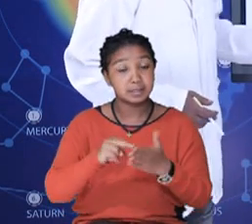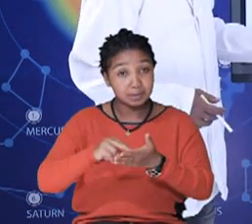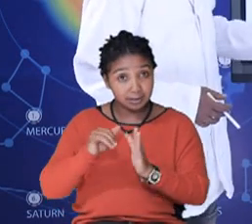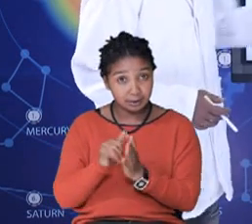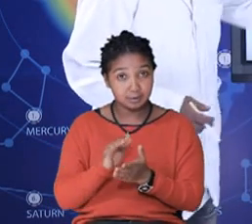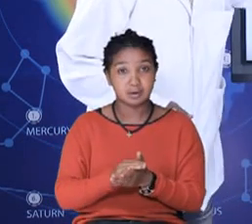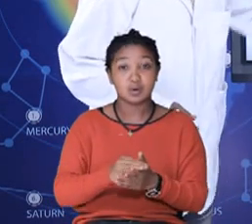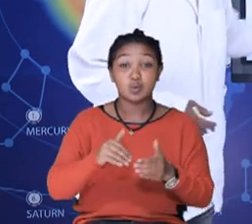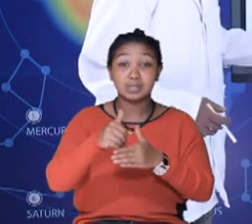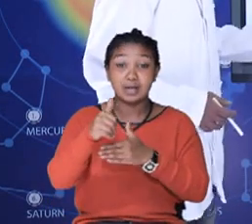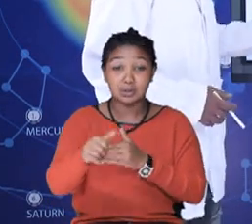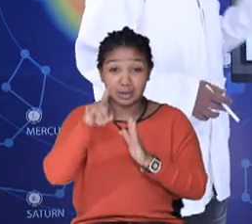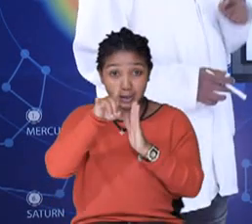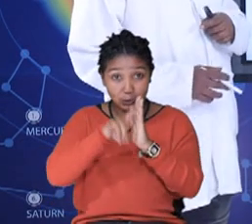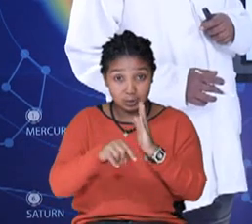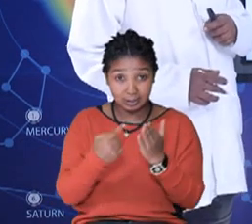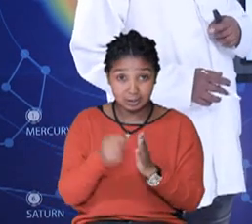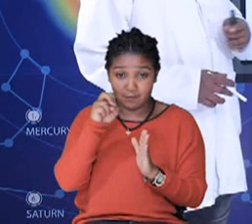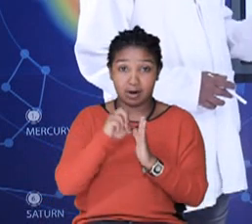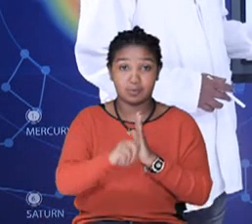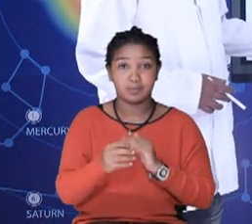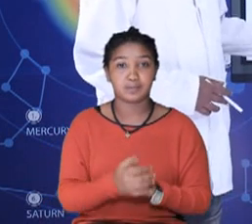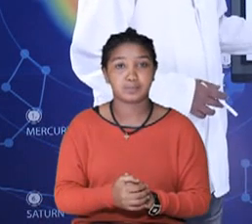This means that without reducing its value,